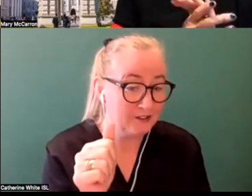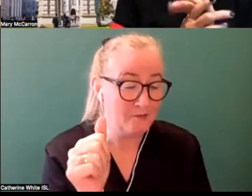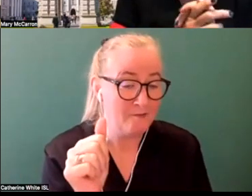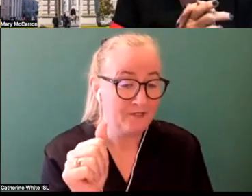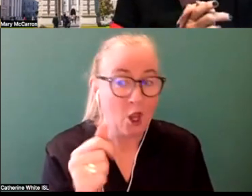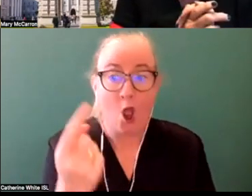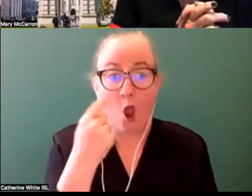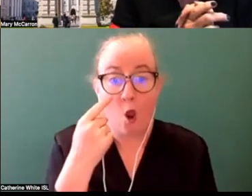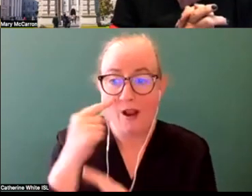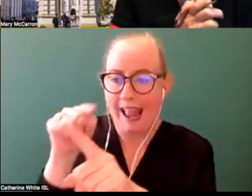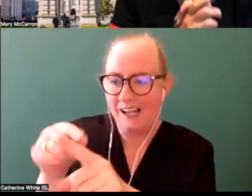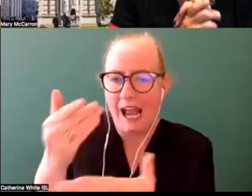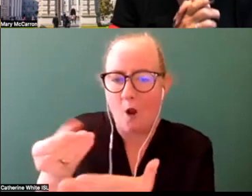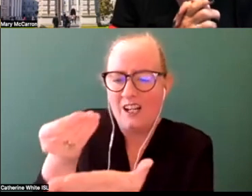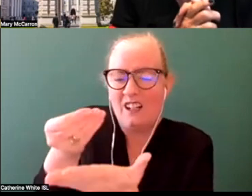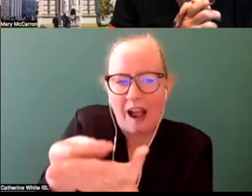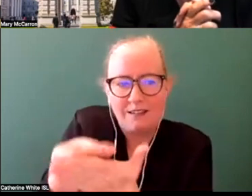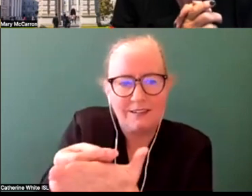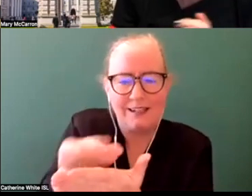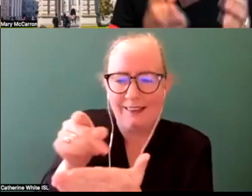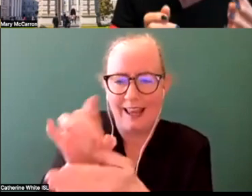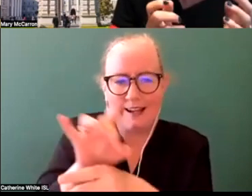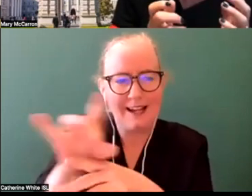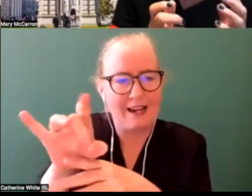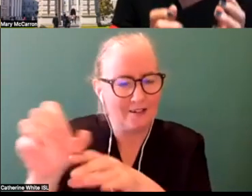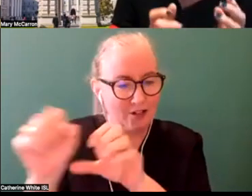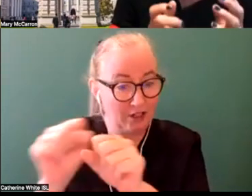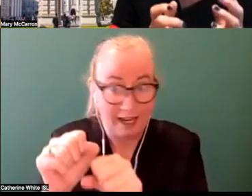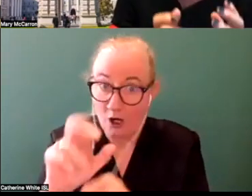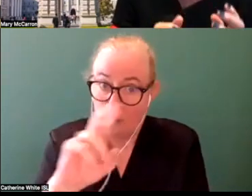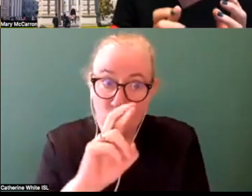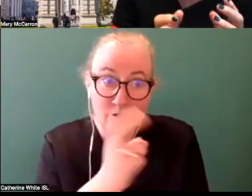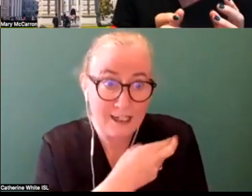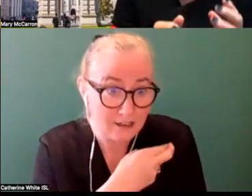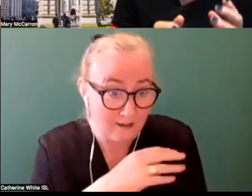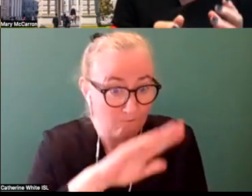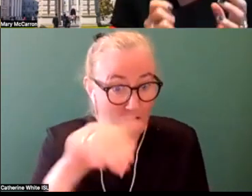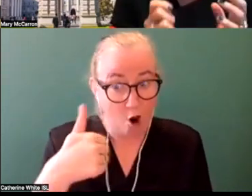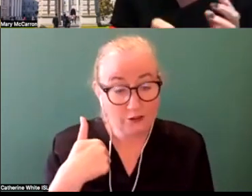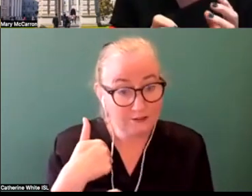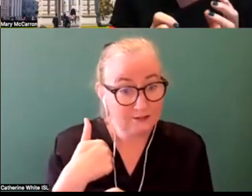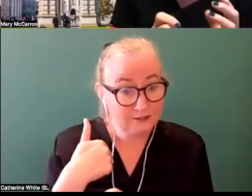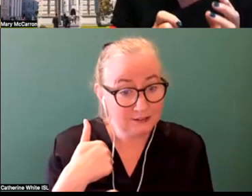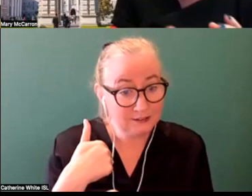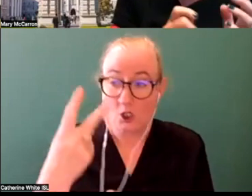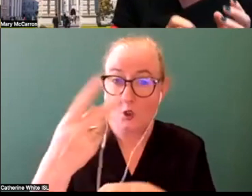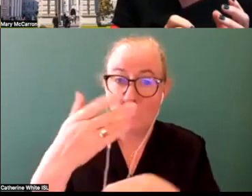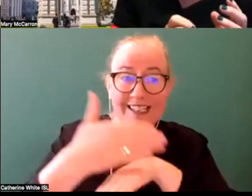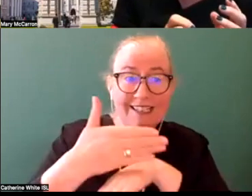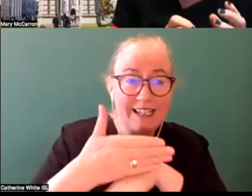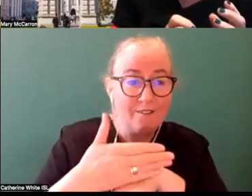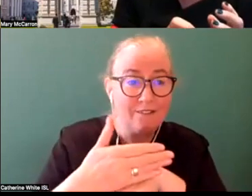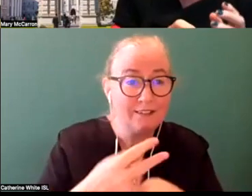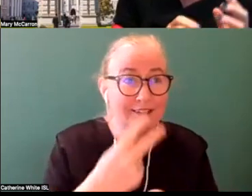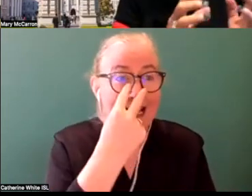at how to cost some of these, because that's going to be a big driver. Is it realistic for us to put, you know, two staff on night duty or three